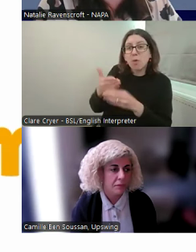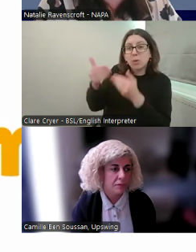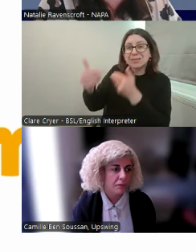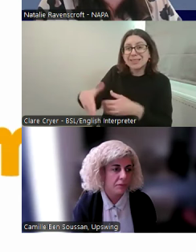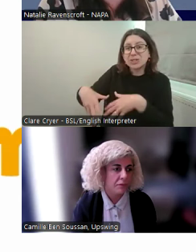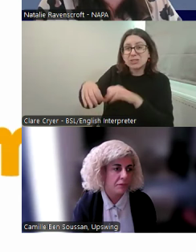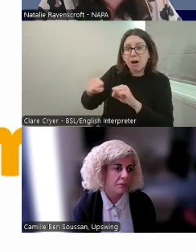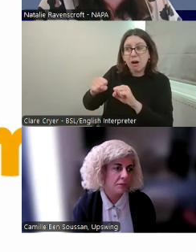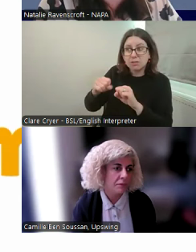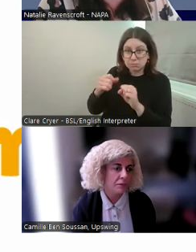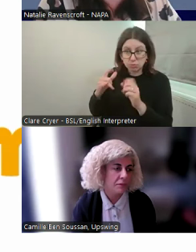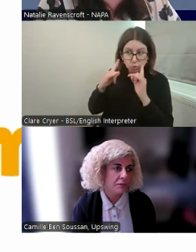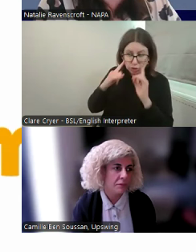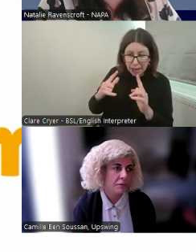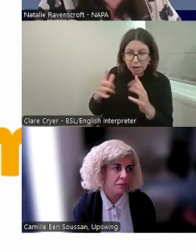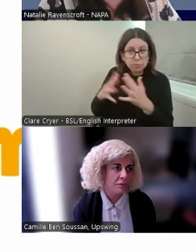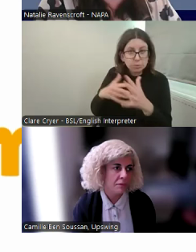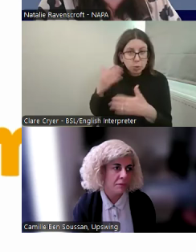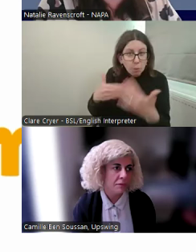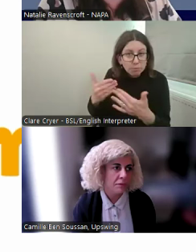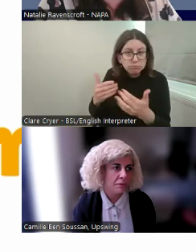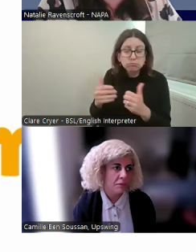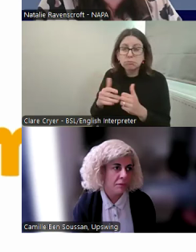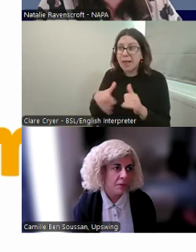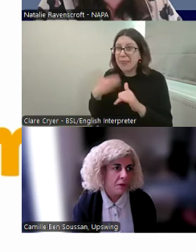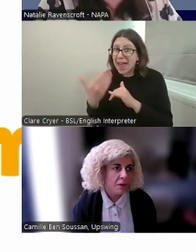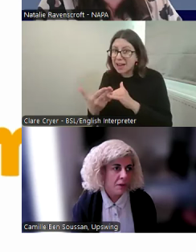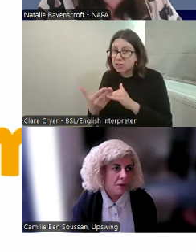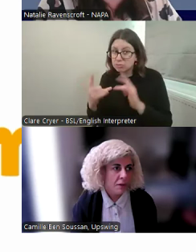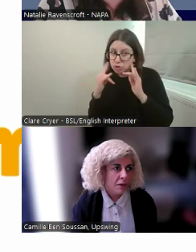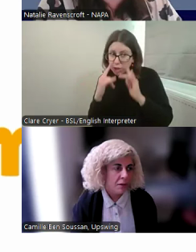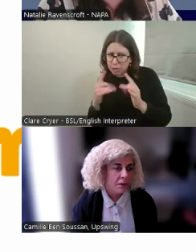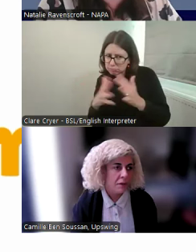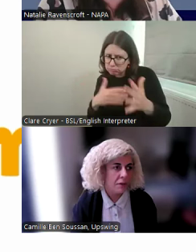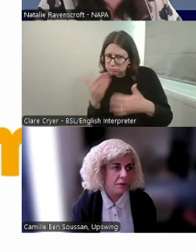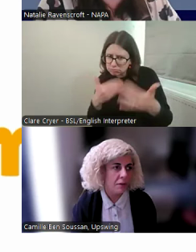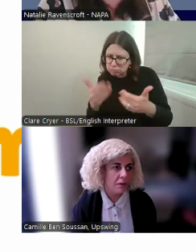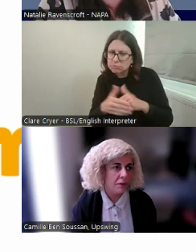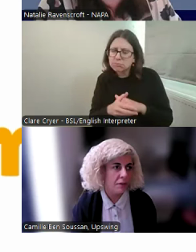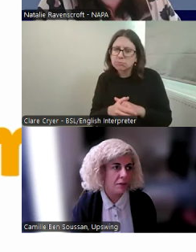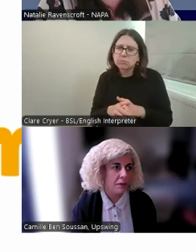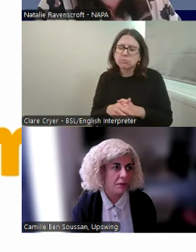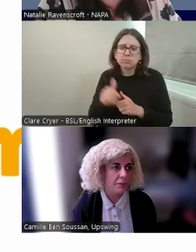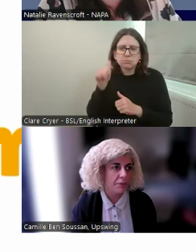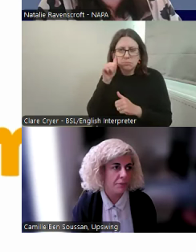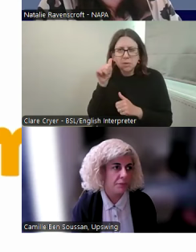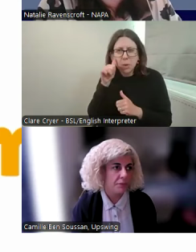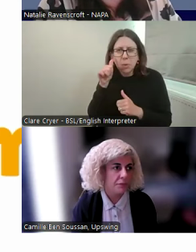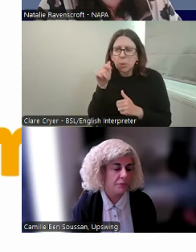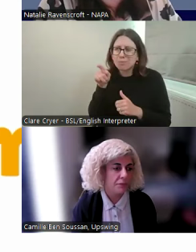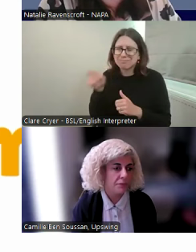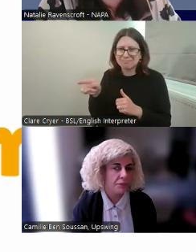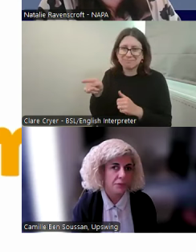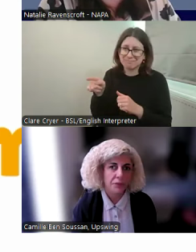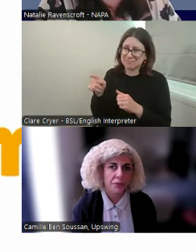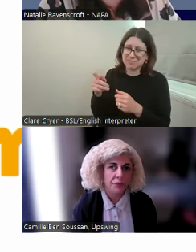the end. And in very busy, unpredictable places like